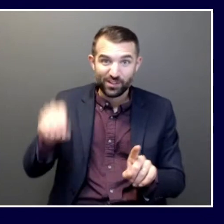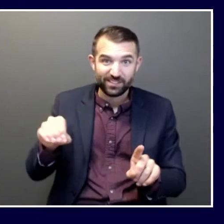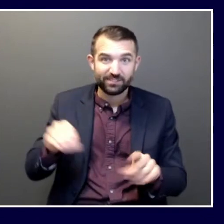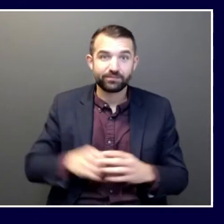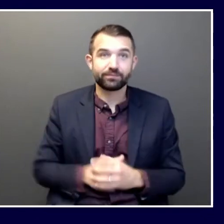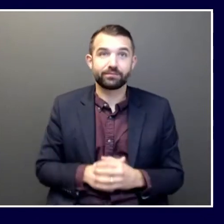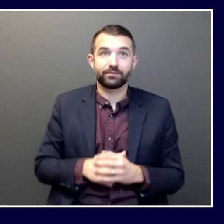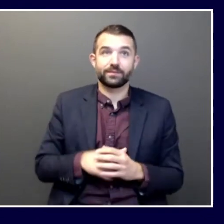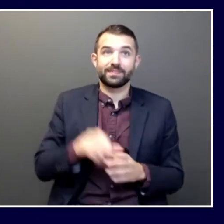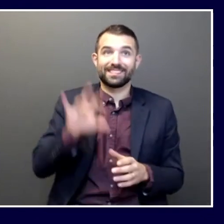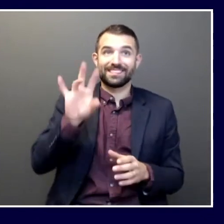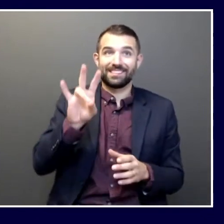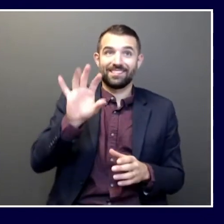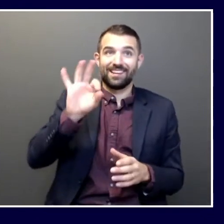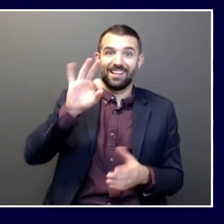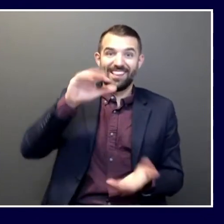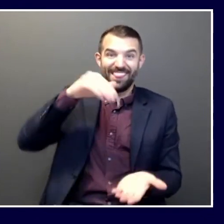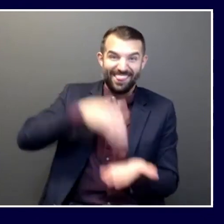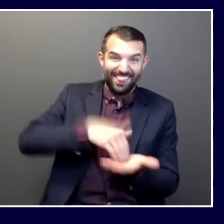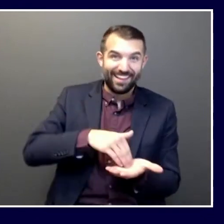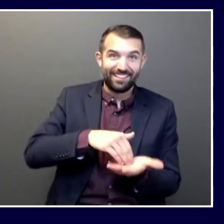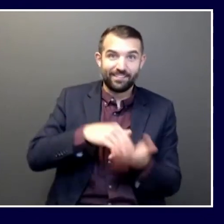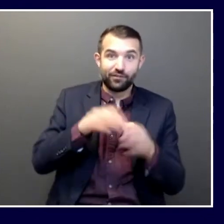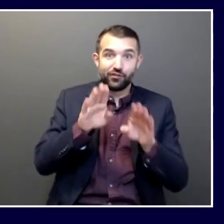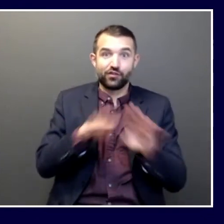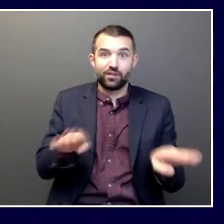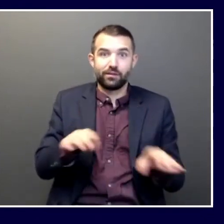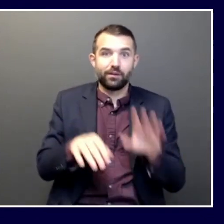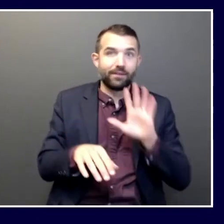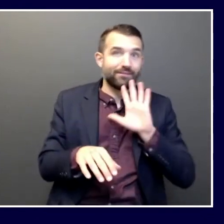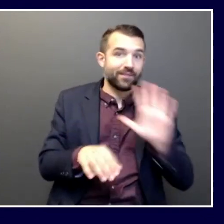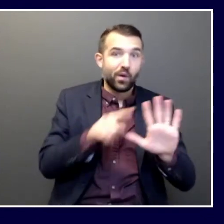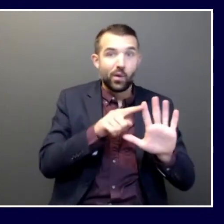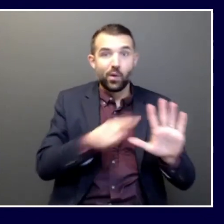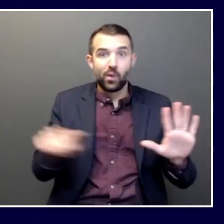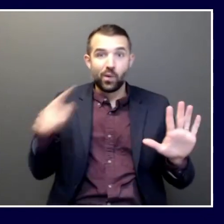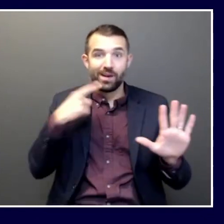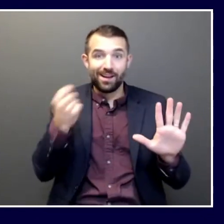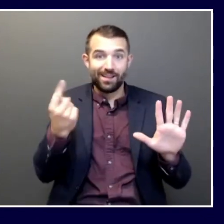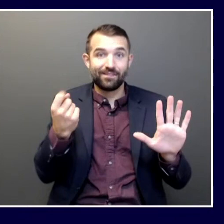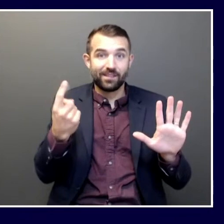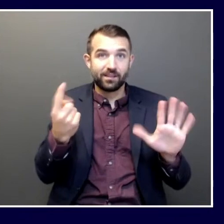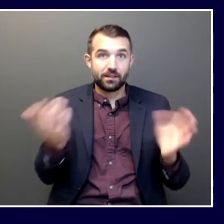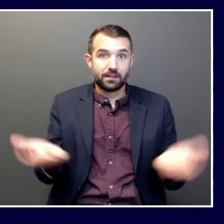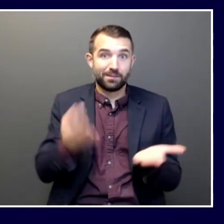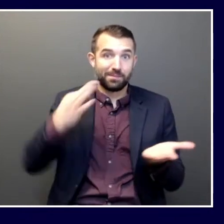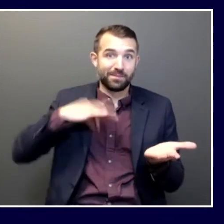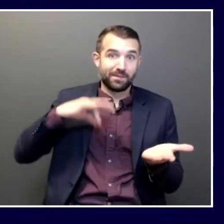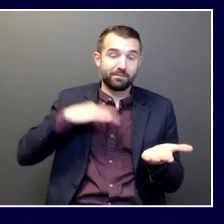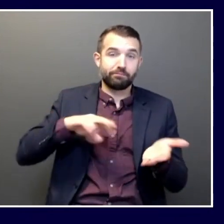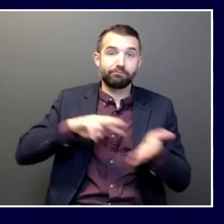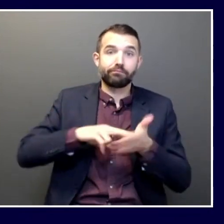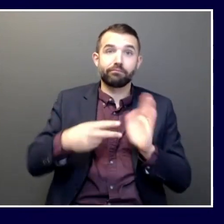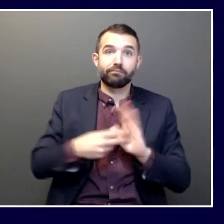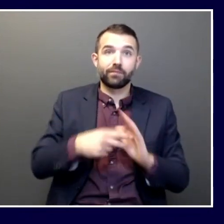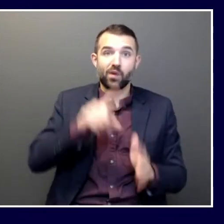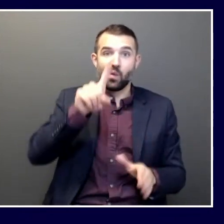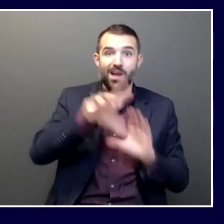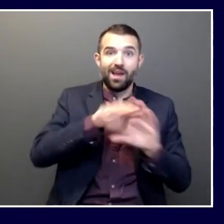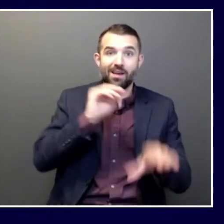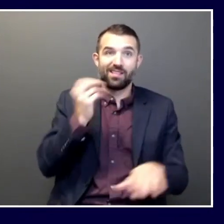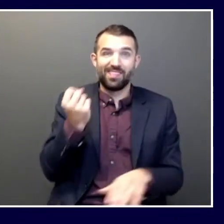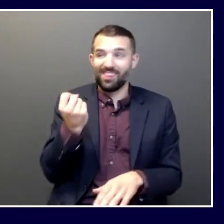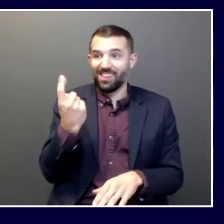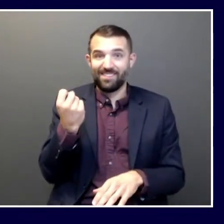Maine between the age 5 to 11, what that means is that 1 out of every 11 of them has